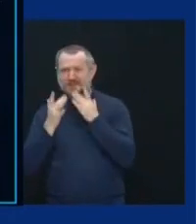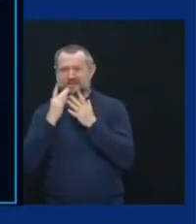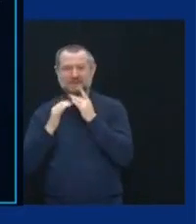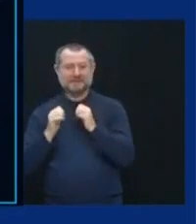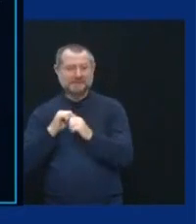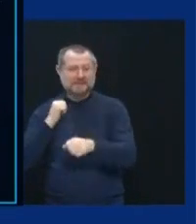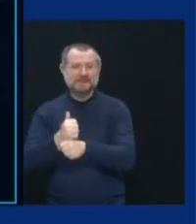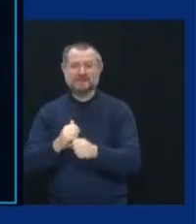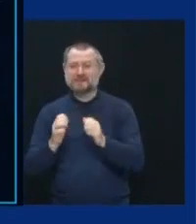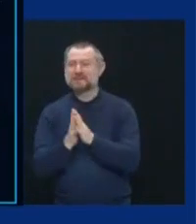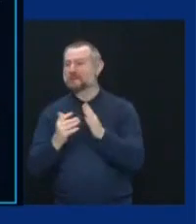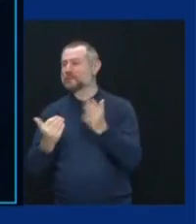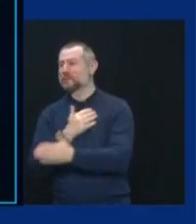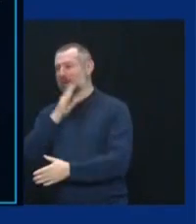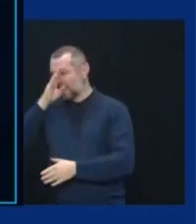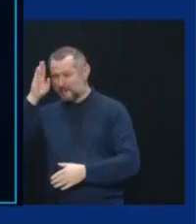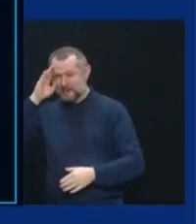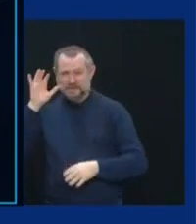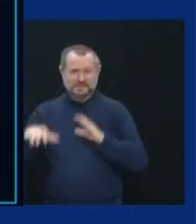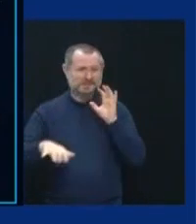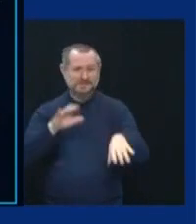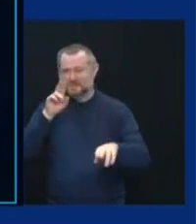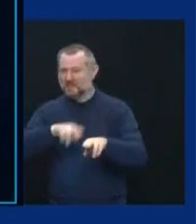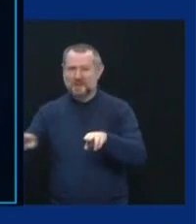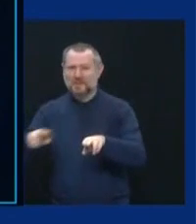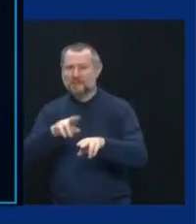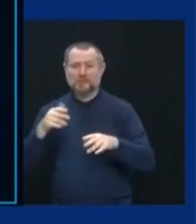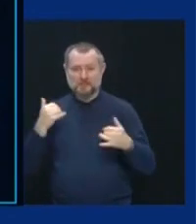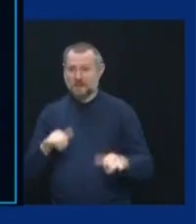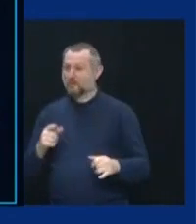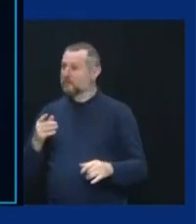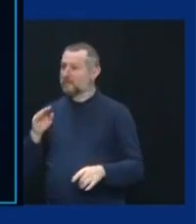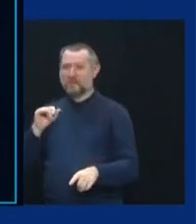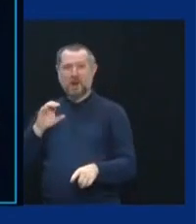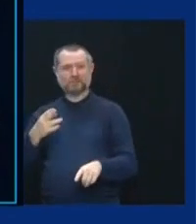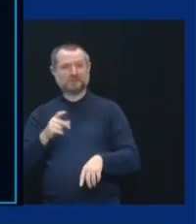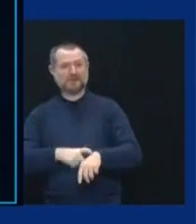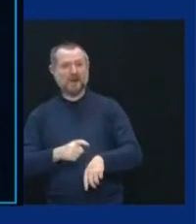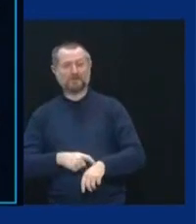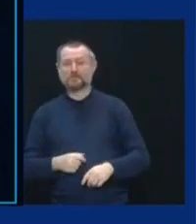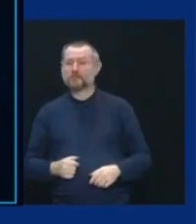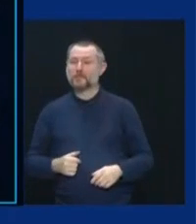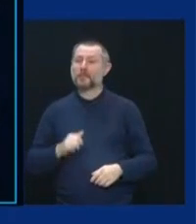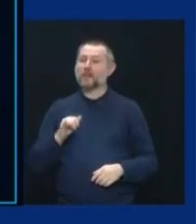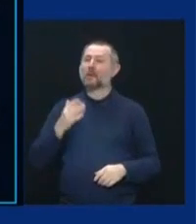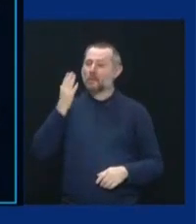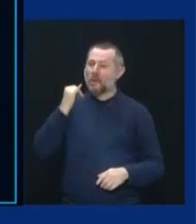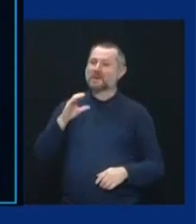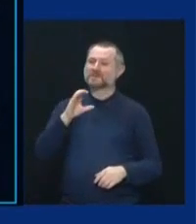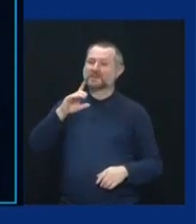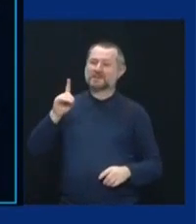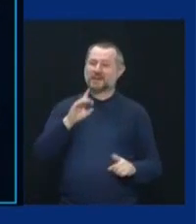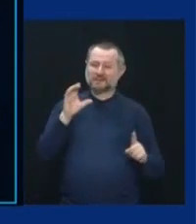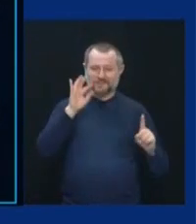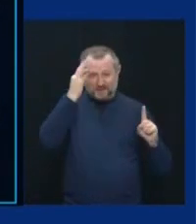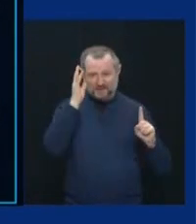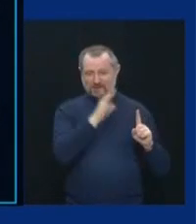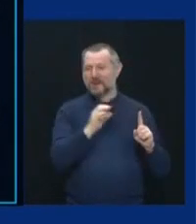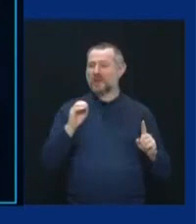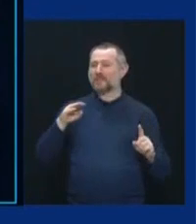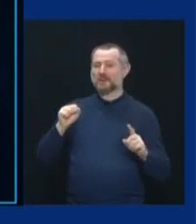beds. That's what was going on. That's why the CDC and that's why CMS made those